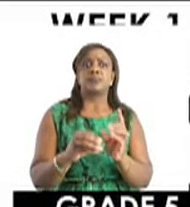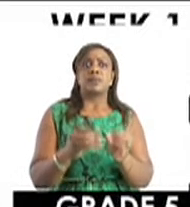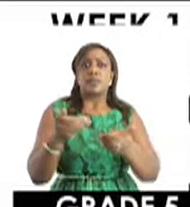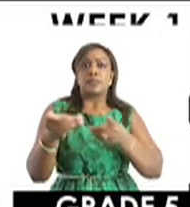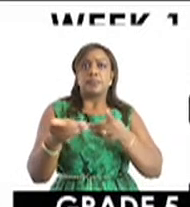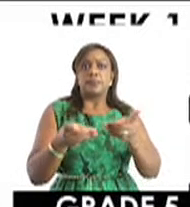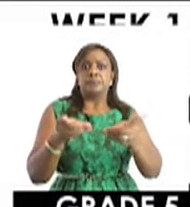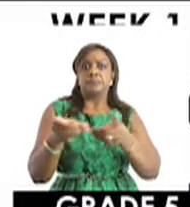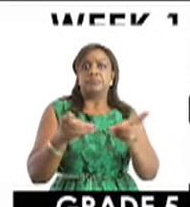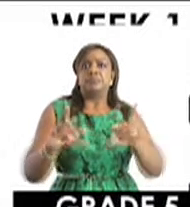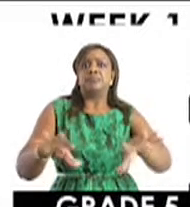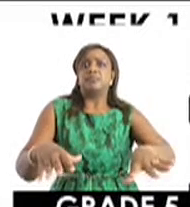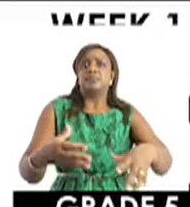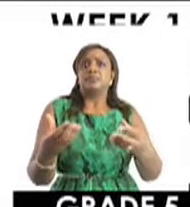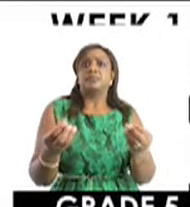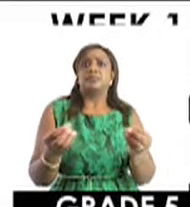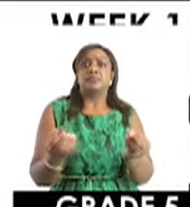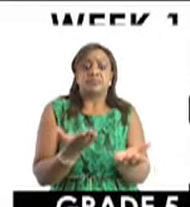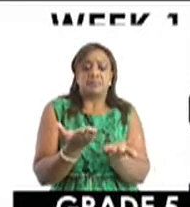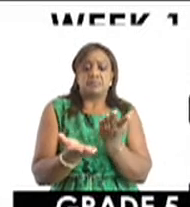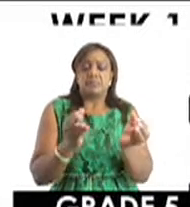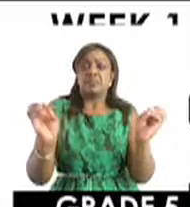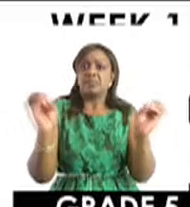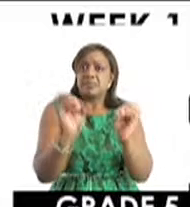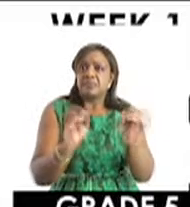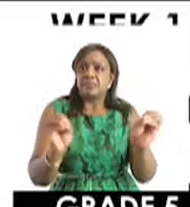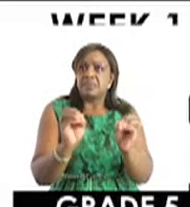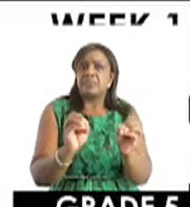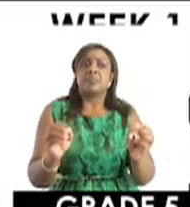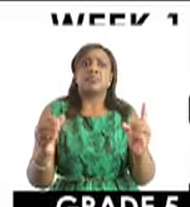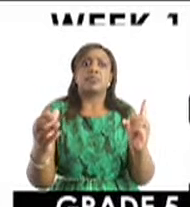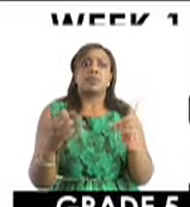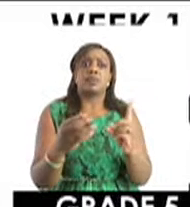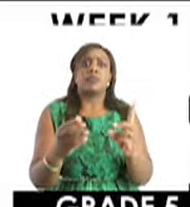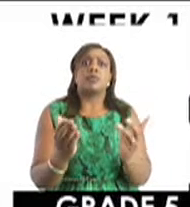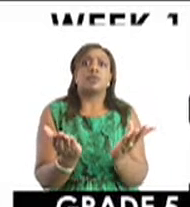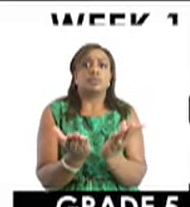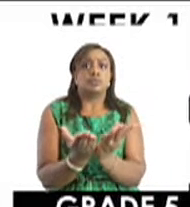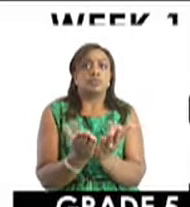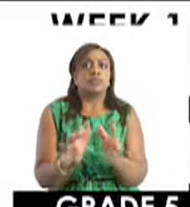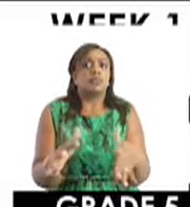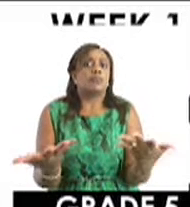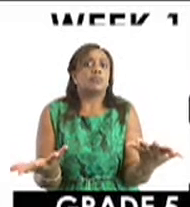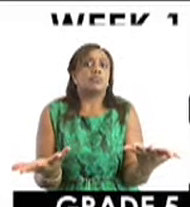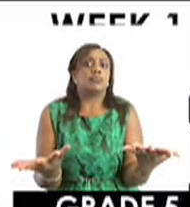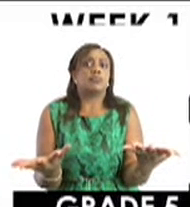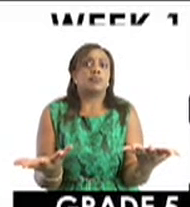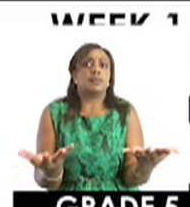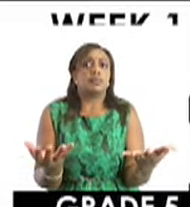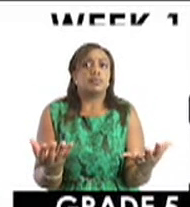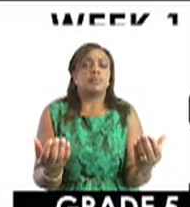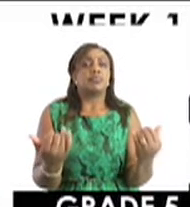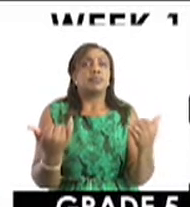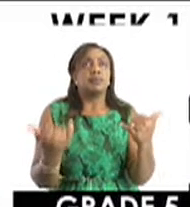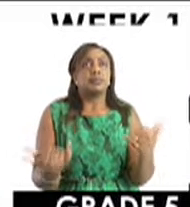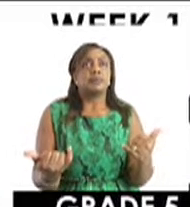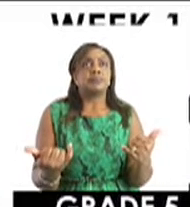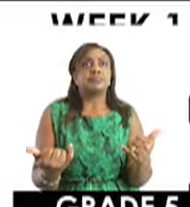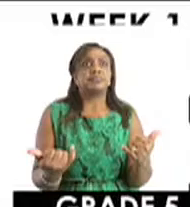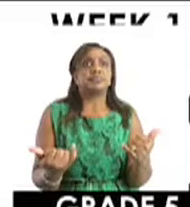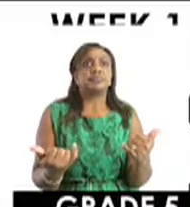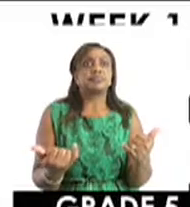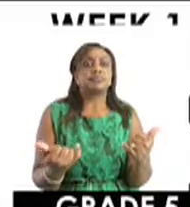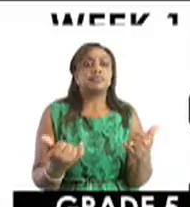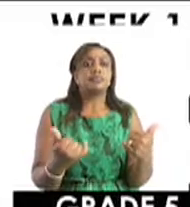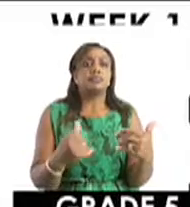services affect the health of people at home or at school. Right. To understand our basic competencies, we'll begin